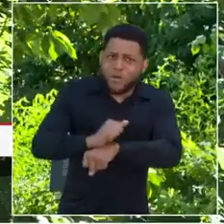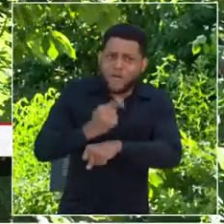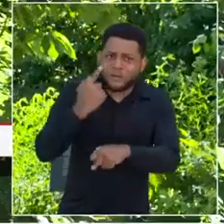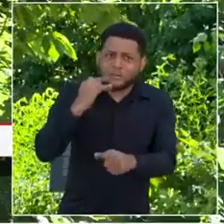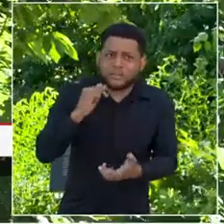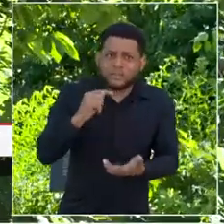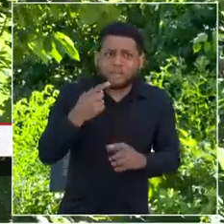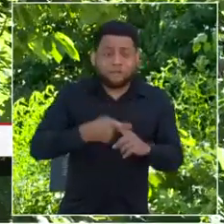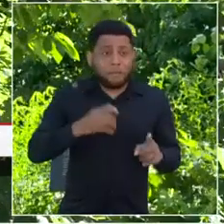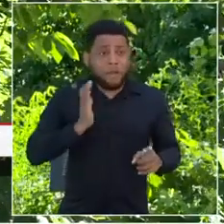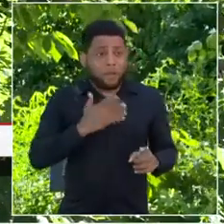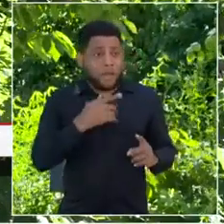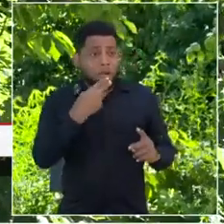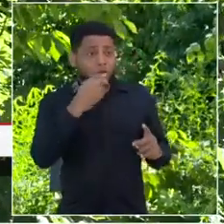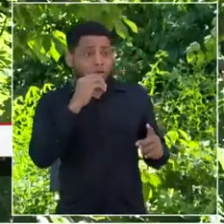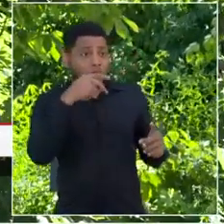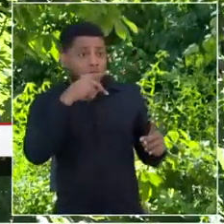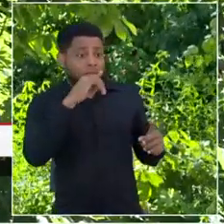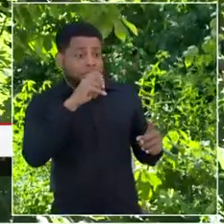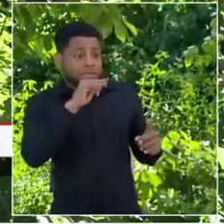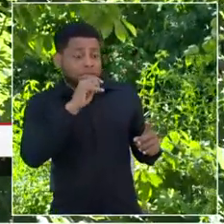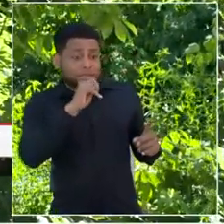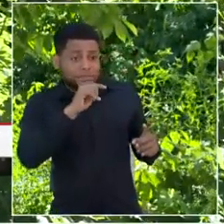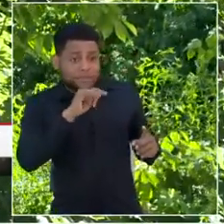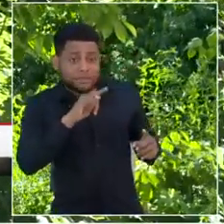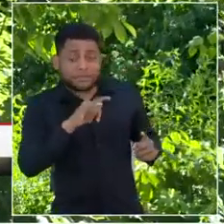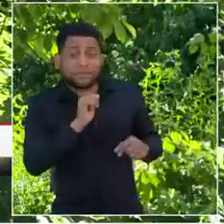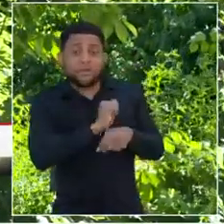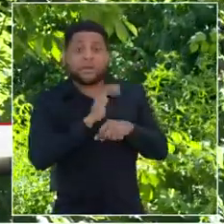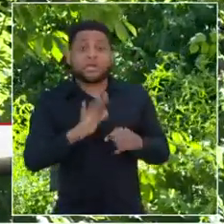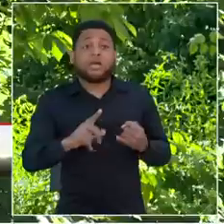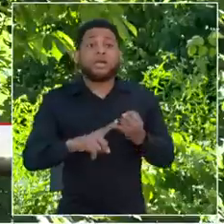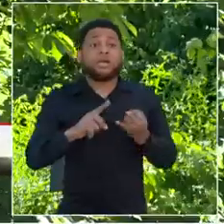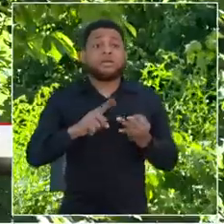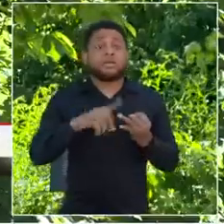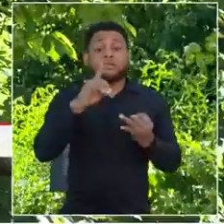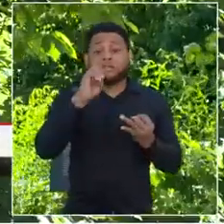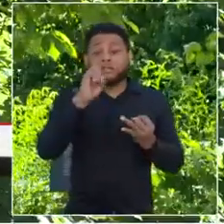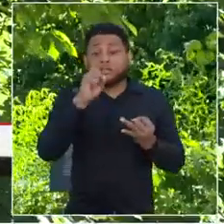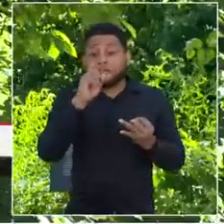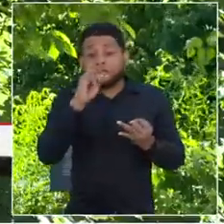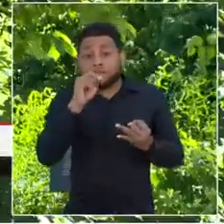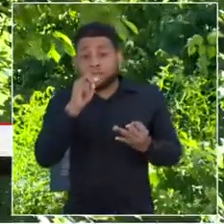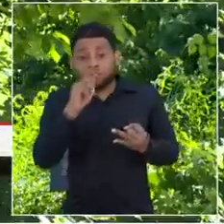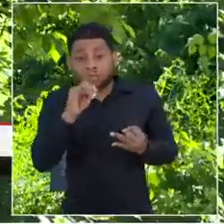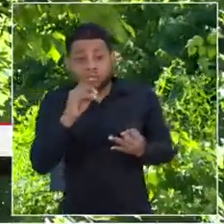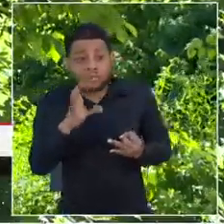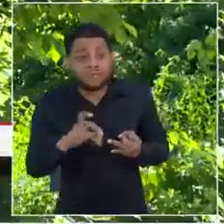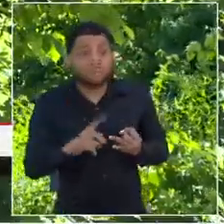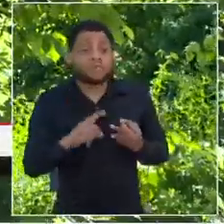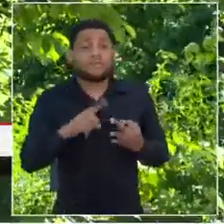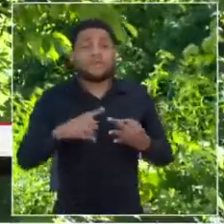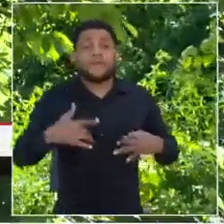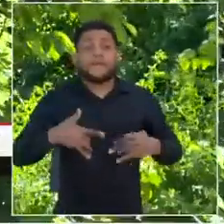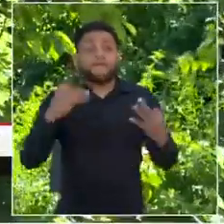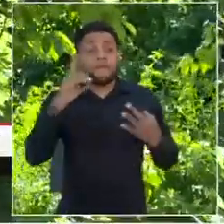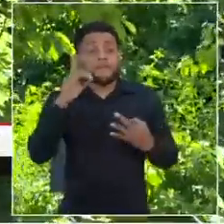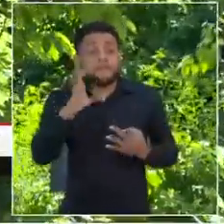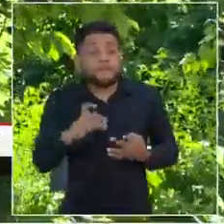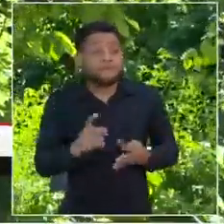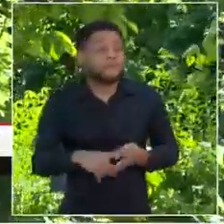hospitality organizations, Destination DC, Events DC, all of our hotel